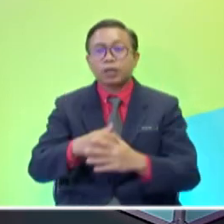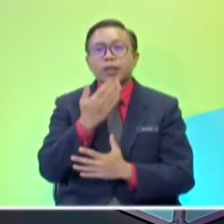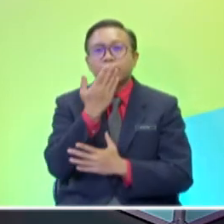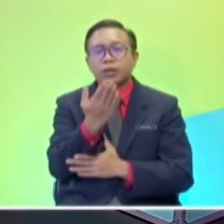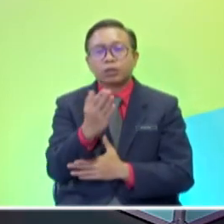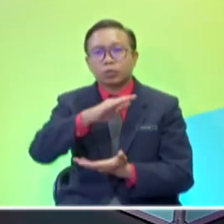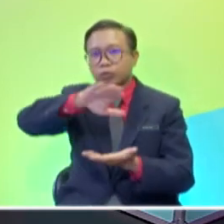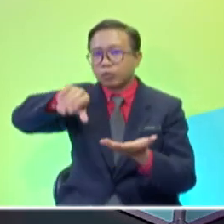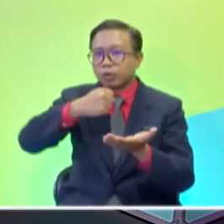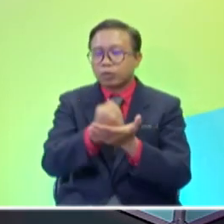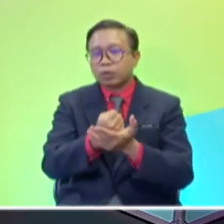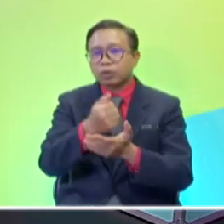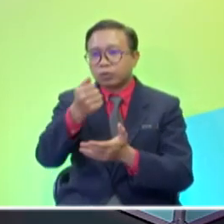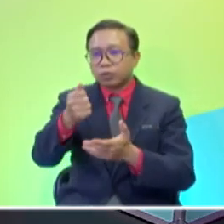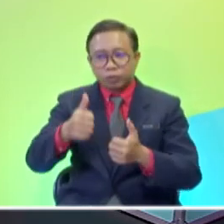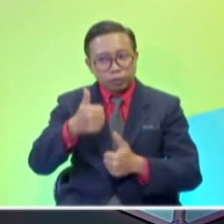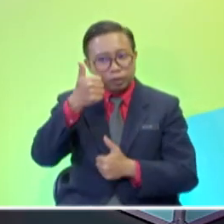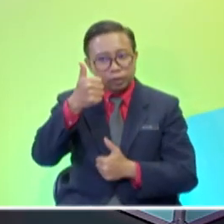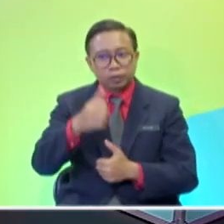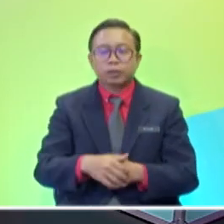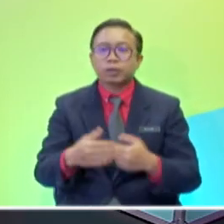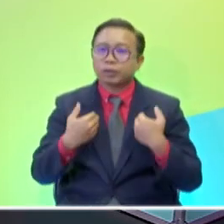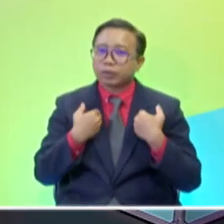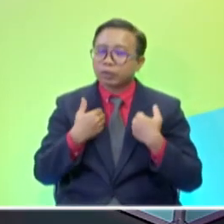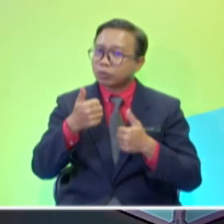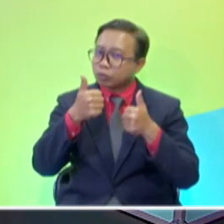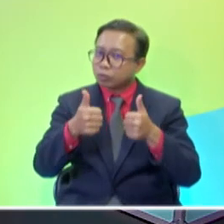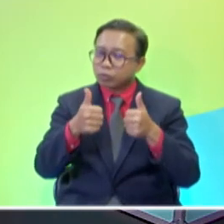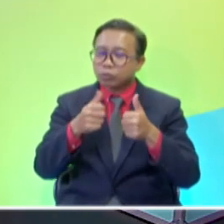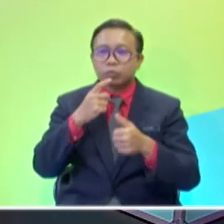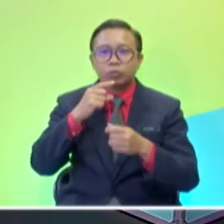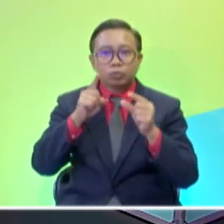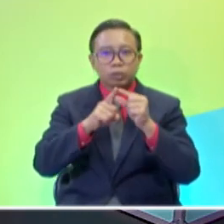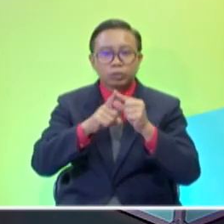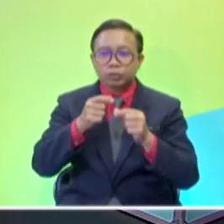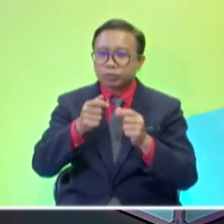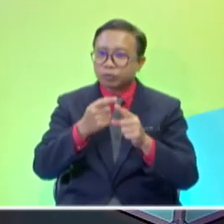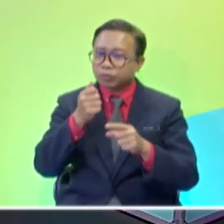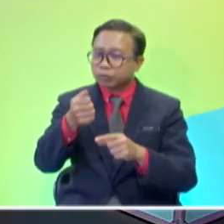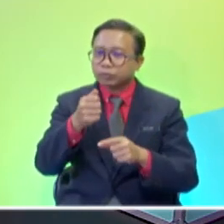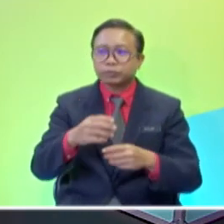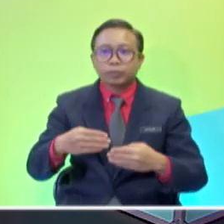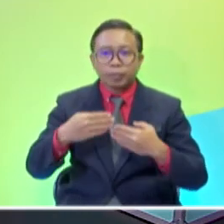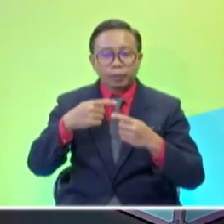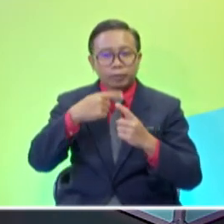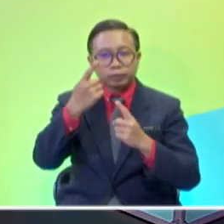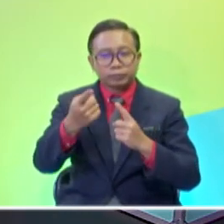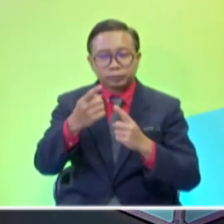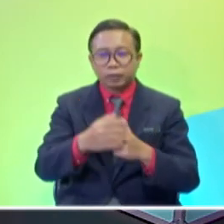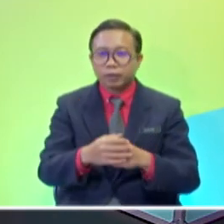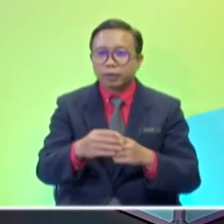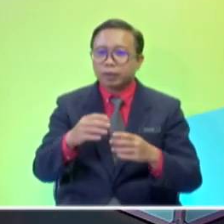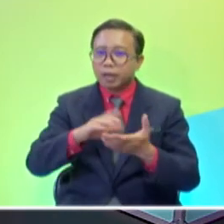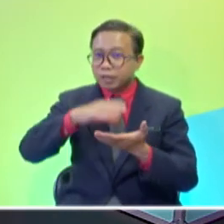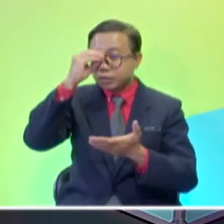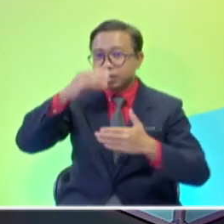much, everybody. You guys did really well. We Yep. had some really good words from you. And we're going to move on with our lesson on